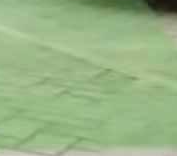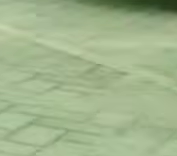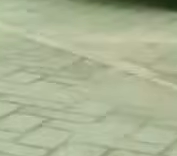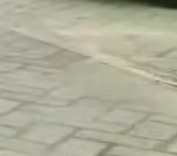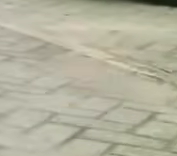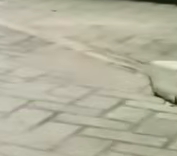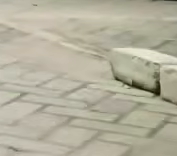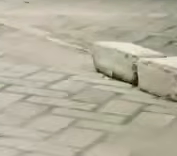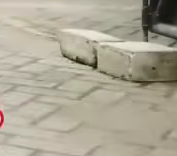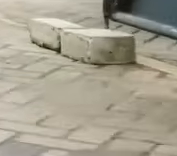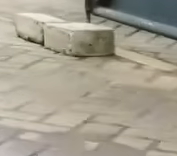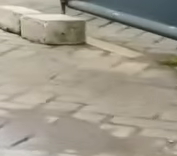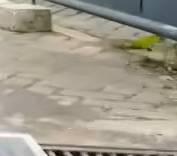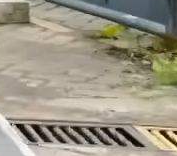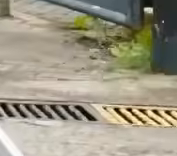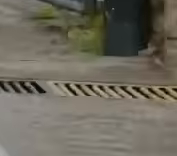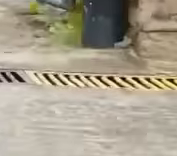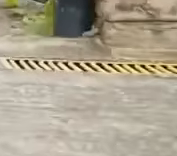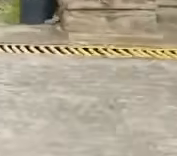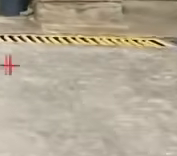conversations.